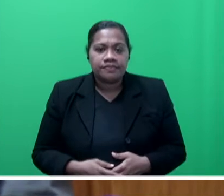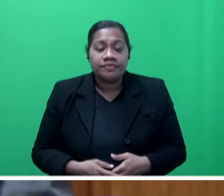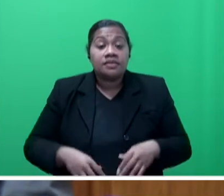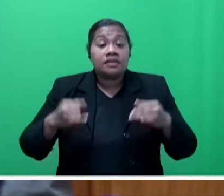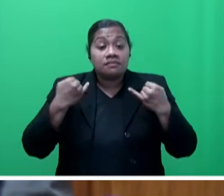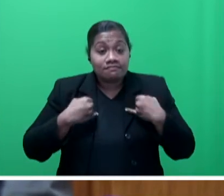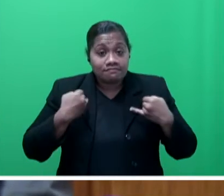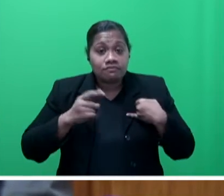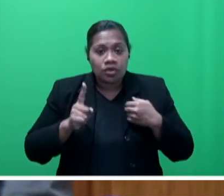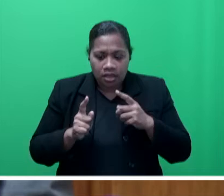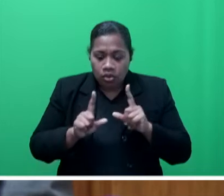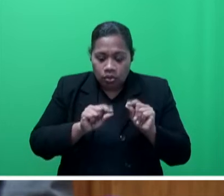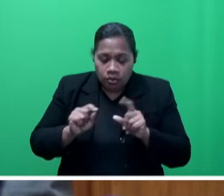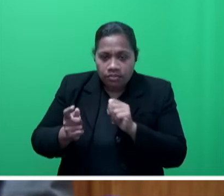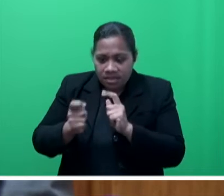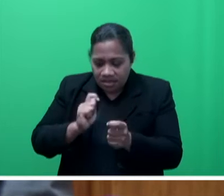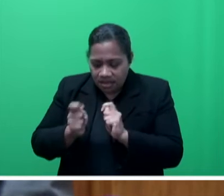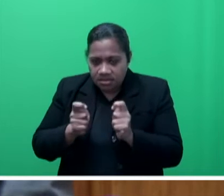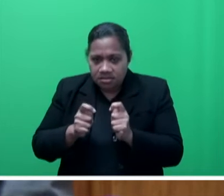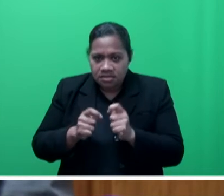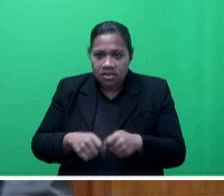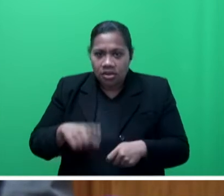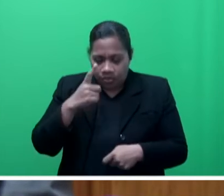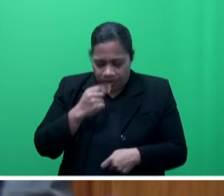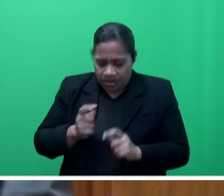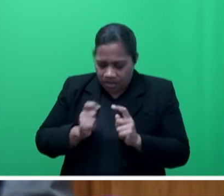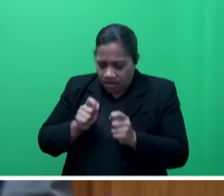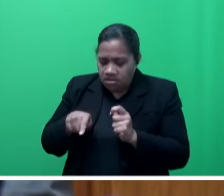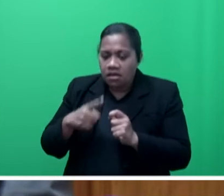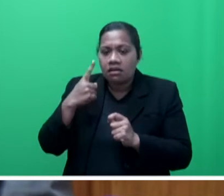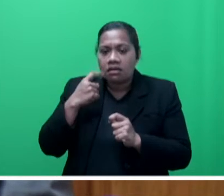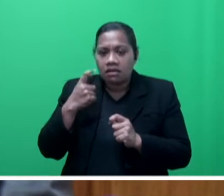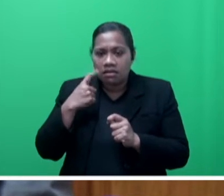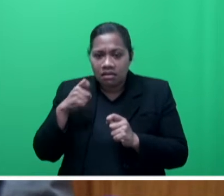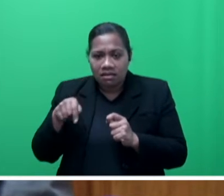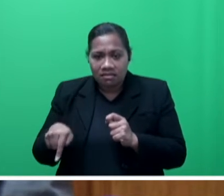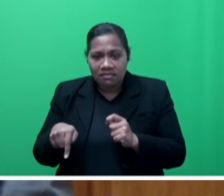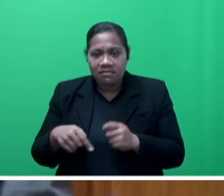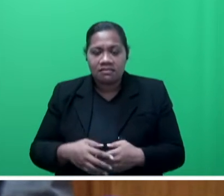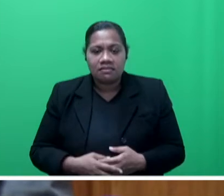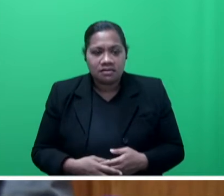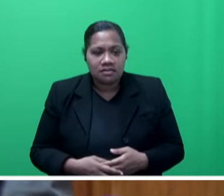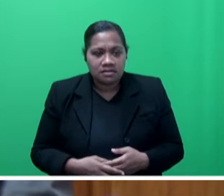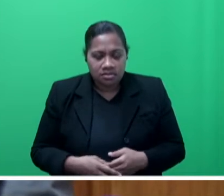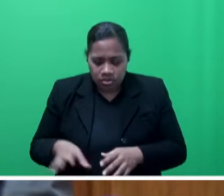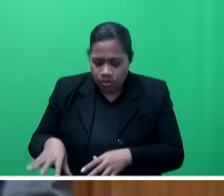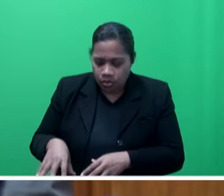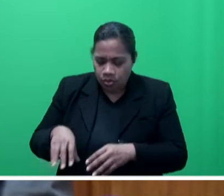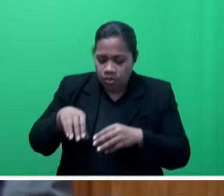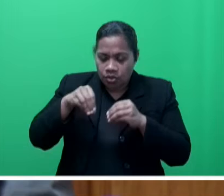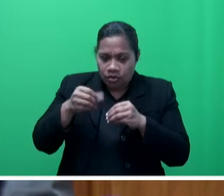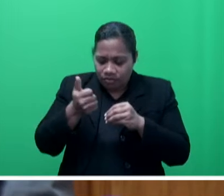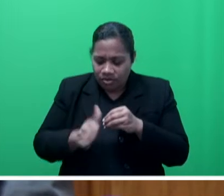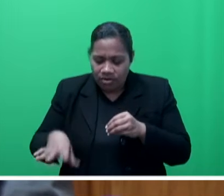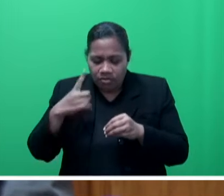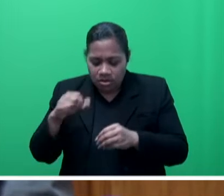implementing tests to determine the capacity of an aquifer or the amount of water that is in aquifer to release the groundwater from storage. And the